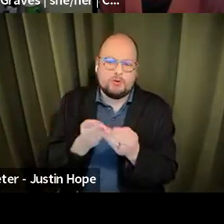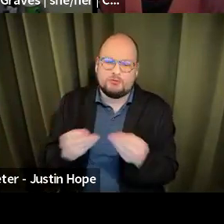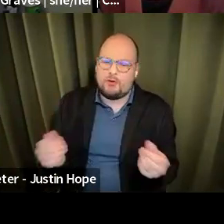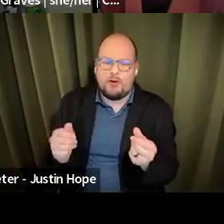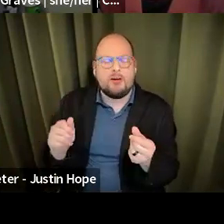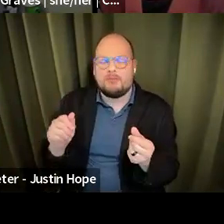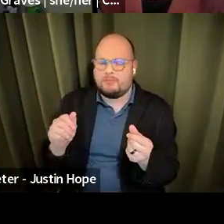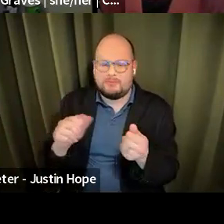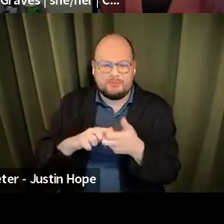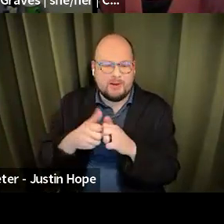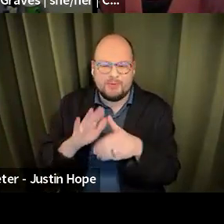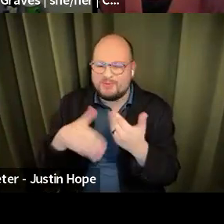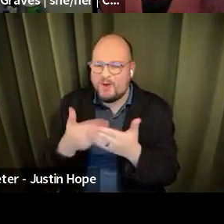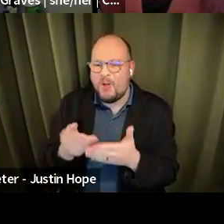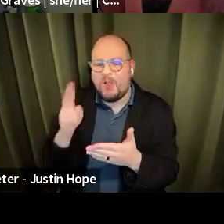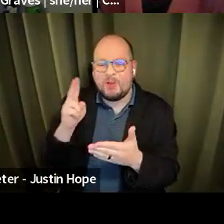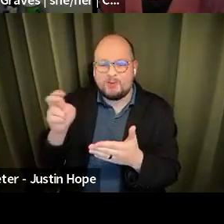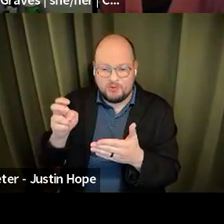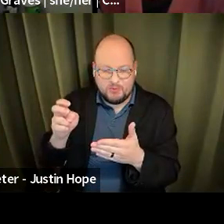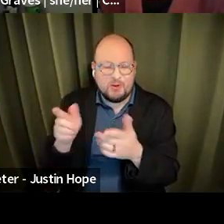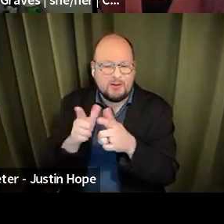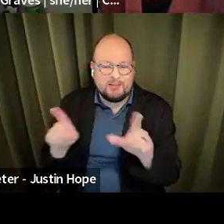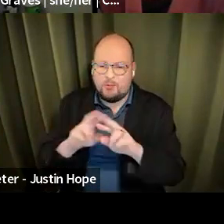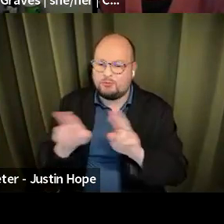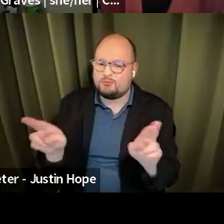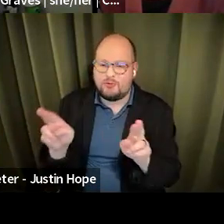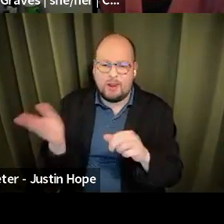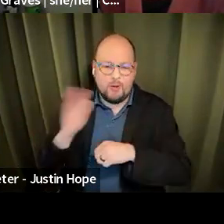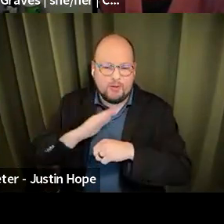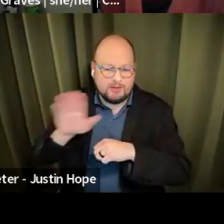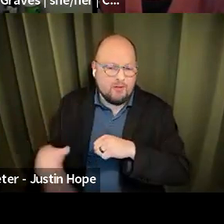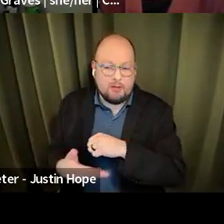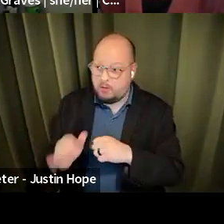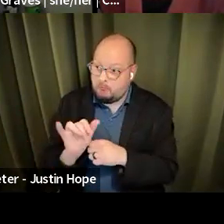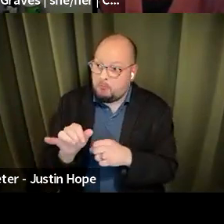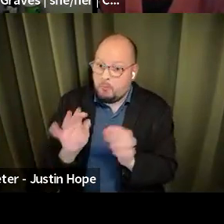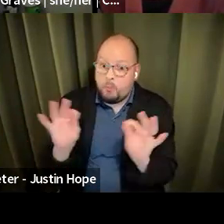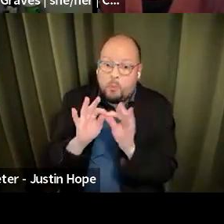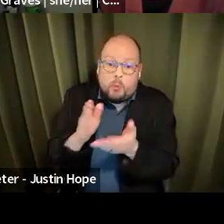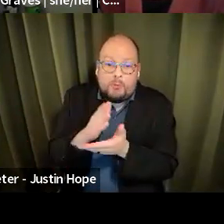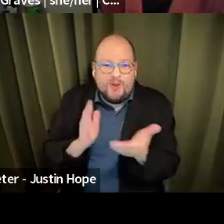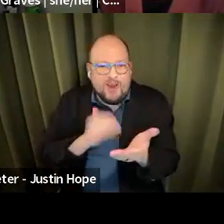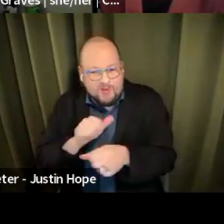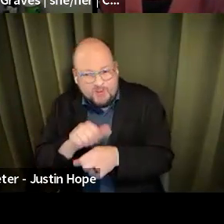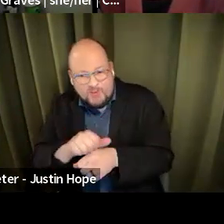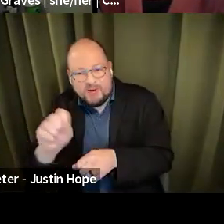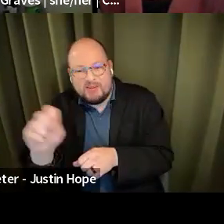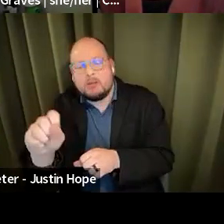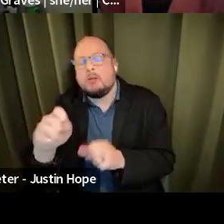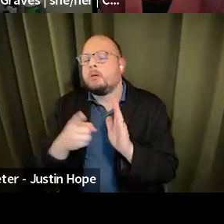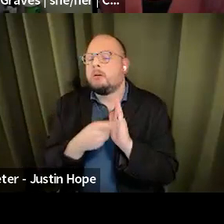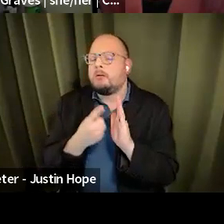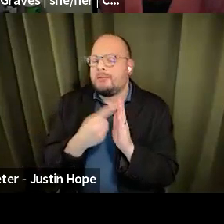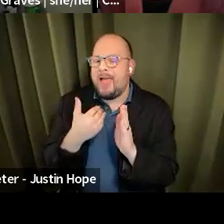24/7. And don't get me wrong, it's an important part of what we all do. But there are those unusual